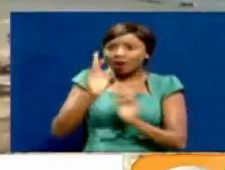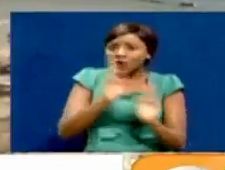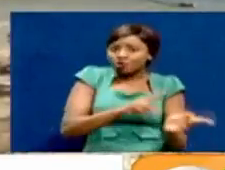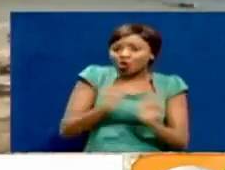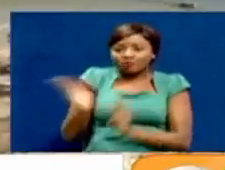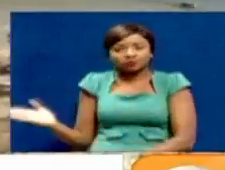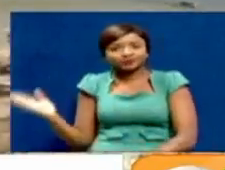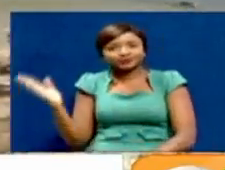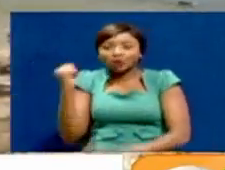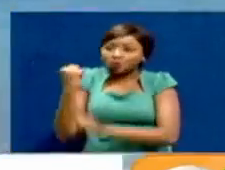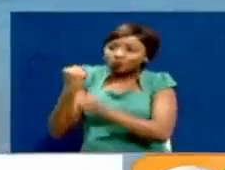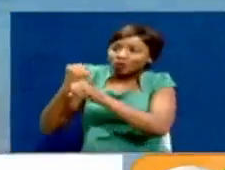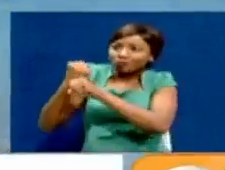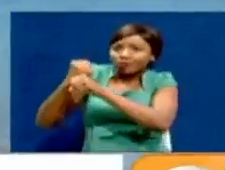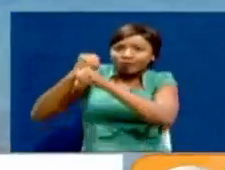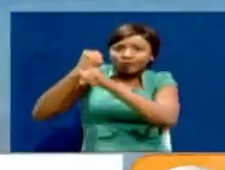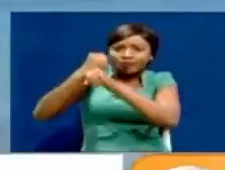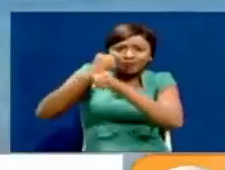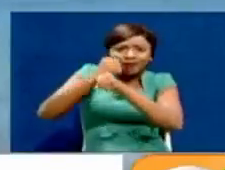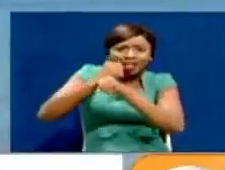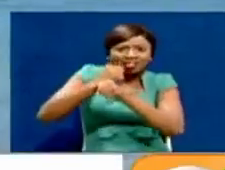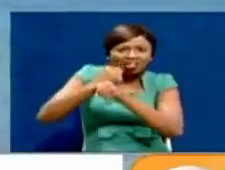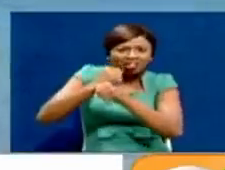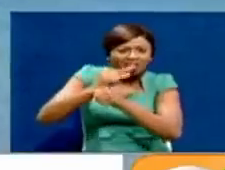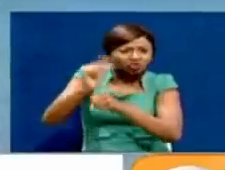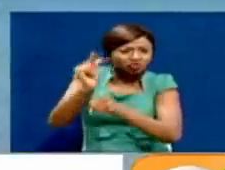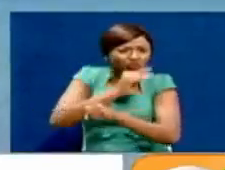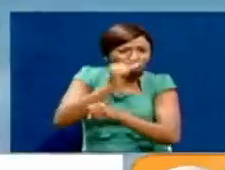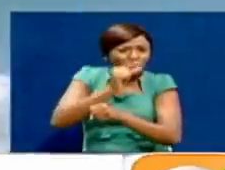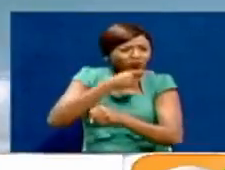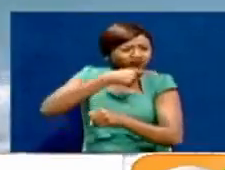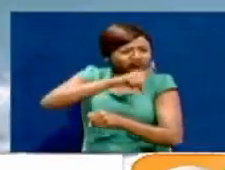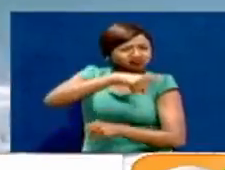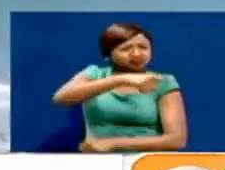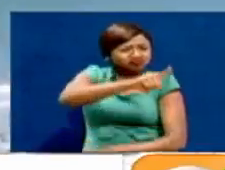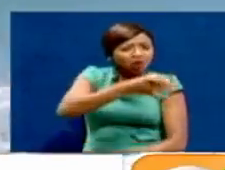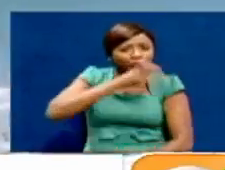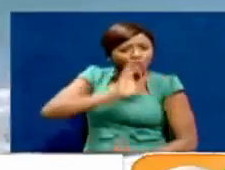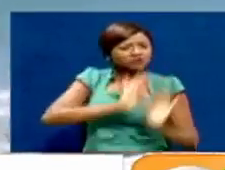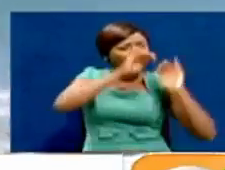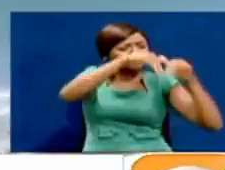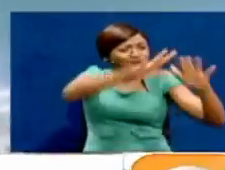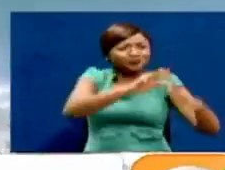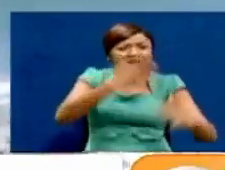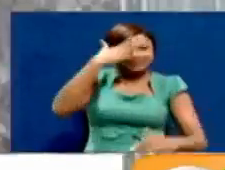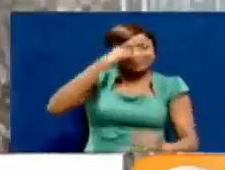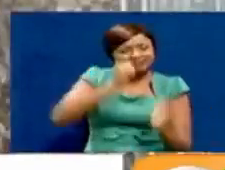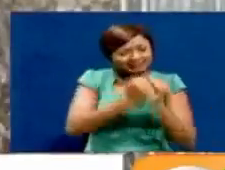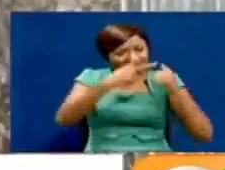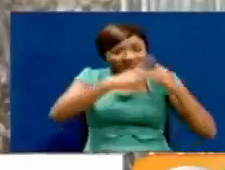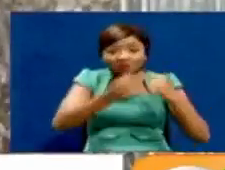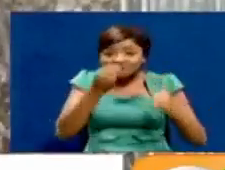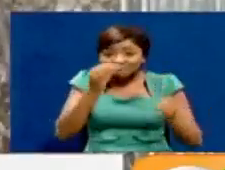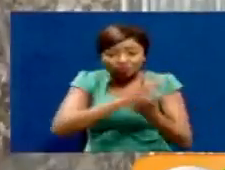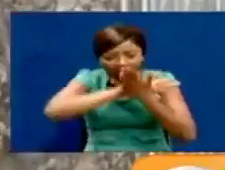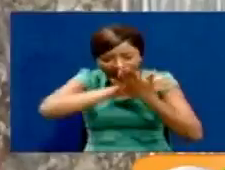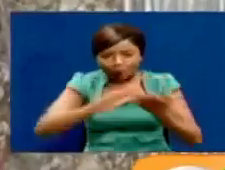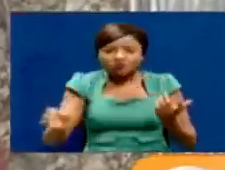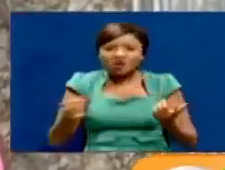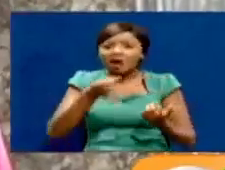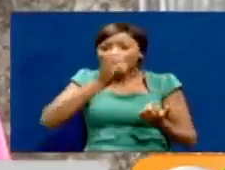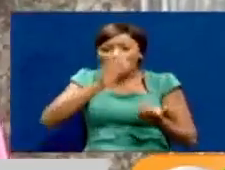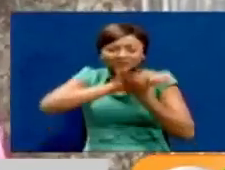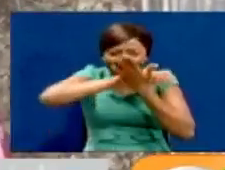normal day at work turned to 17 days in the ocean without food or water. Kuna baharini,